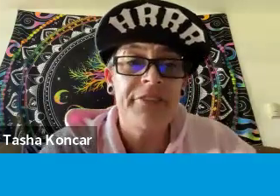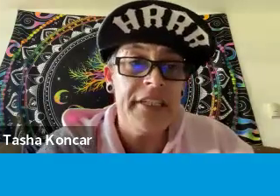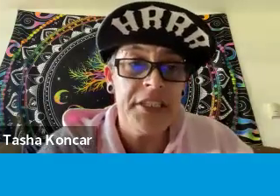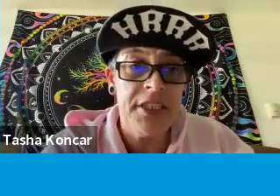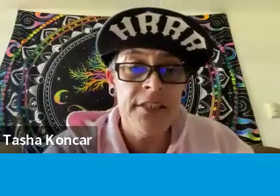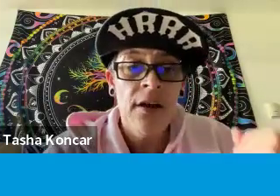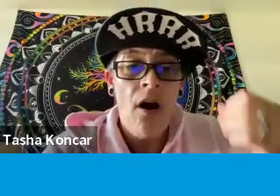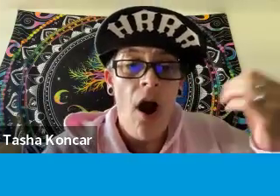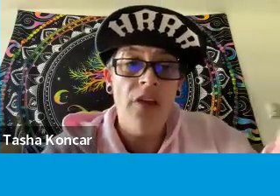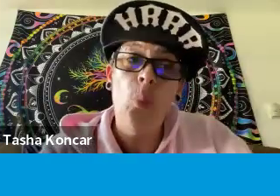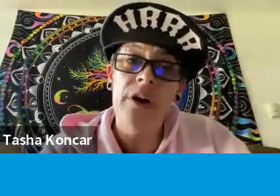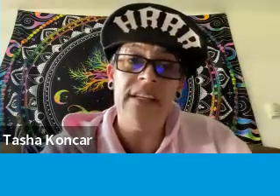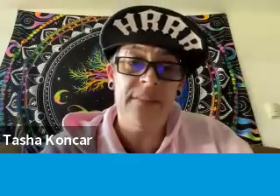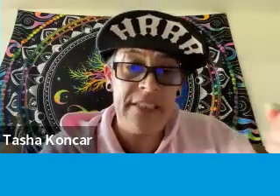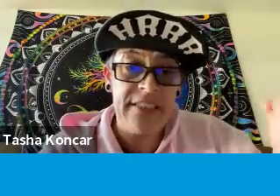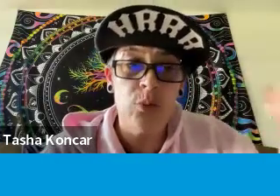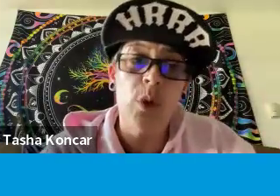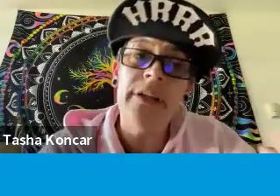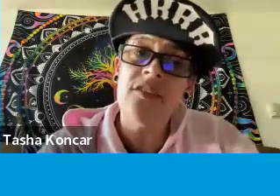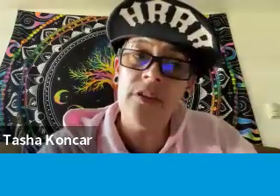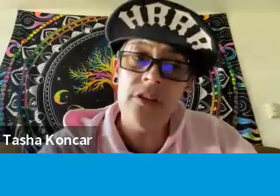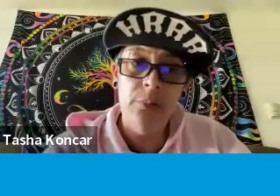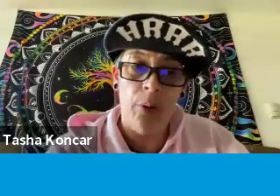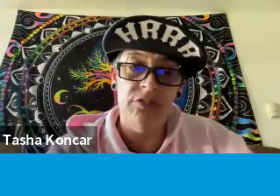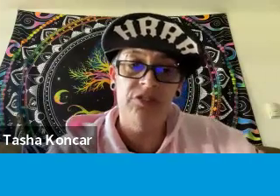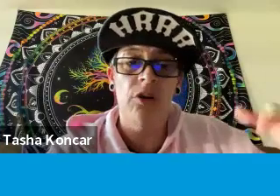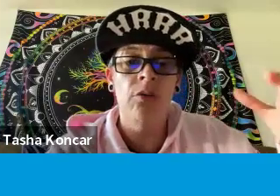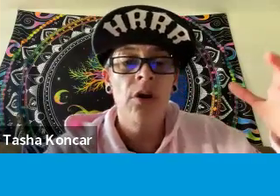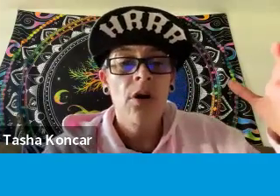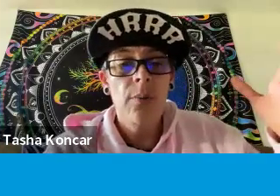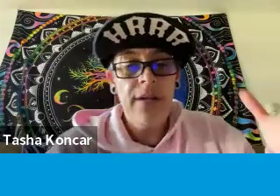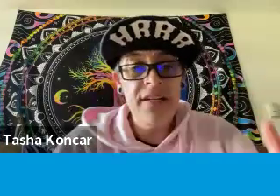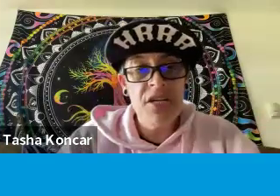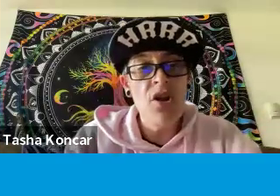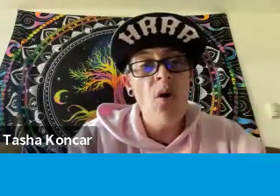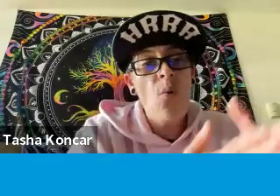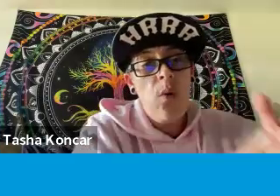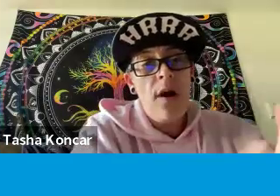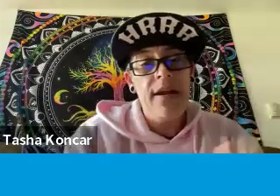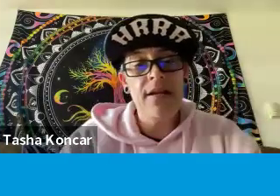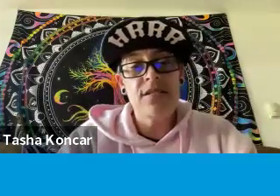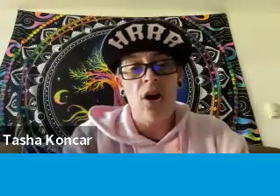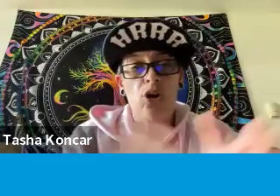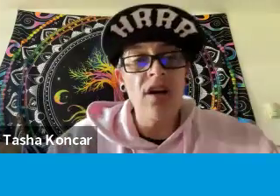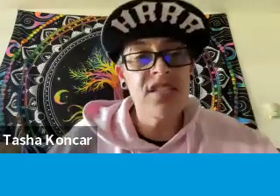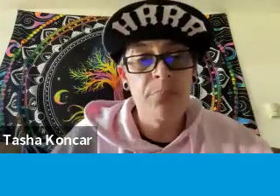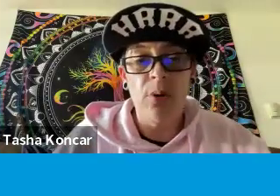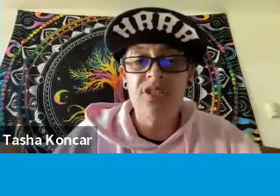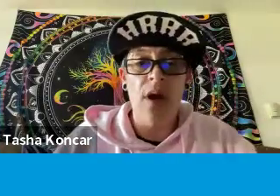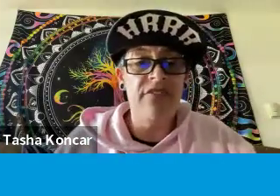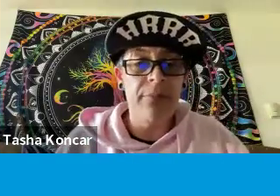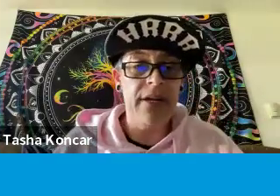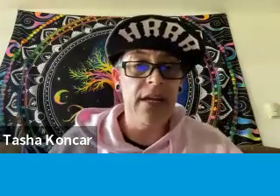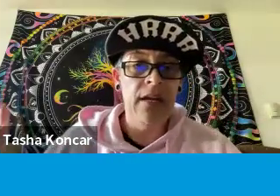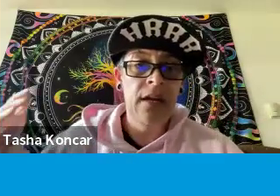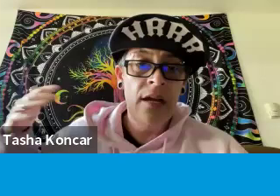the definition on the wordings, because the wordings are the loopholes. So we need to know what it is across the board